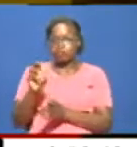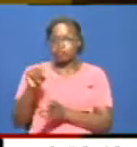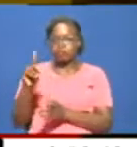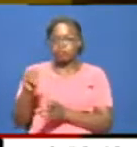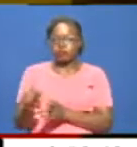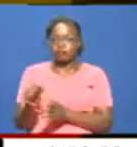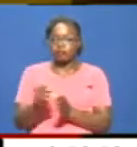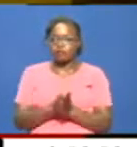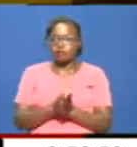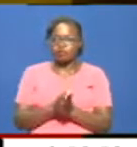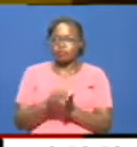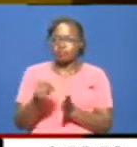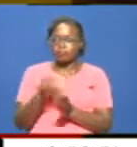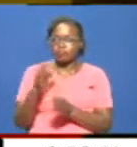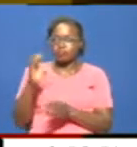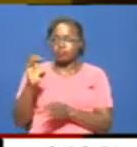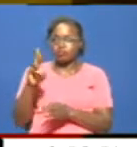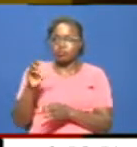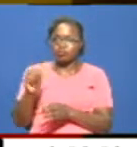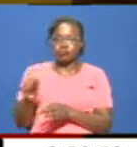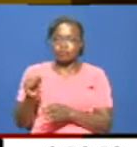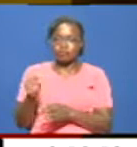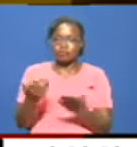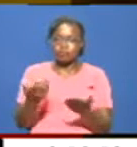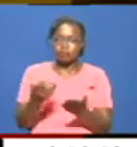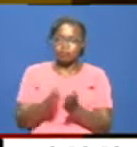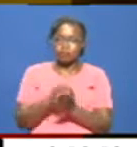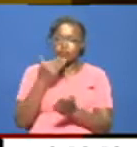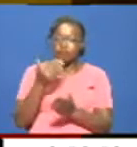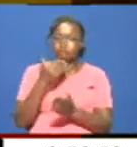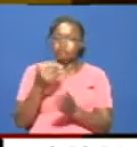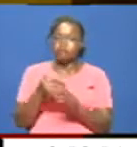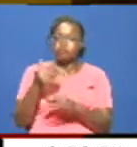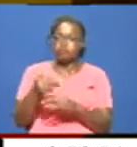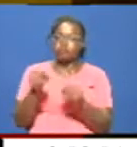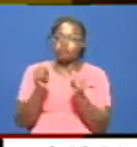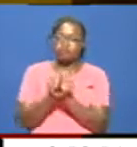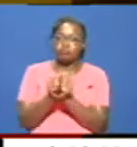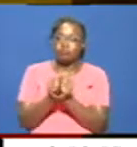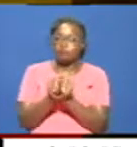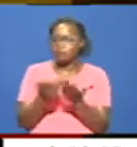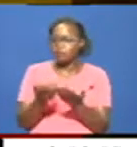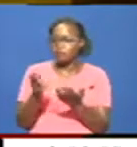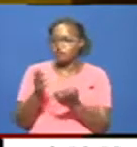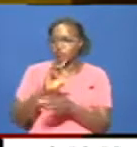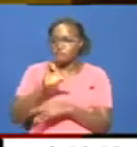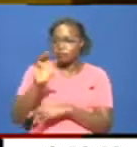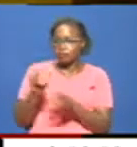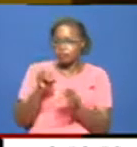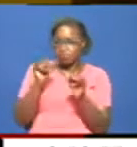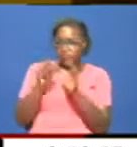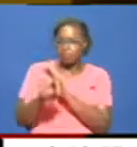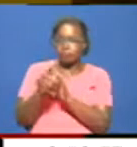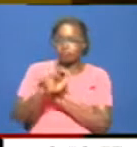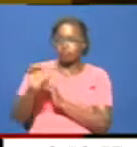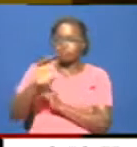6 goals. Cereals had Sarah Mabenga to thank for after she scored 10 goals despite the narrow loss. The East and Central Africa